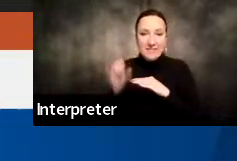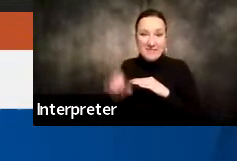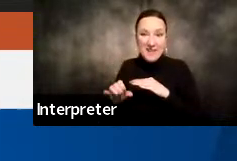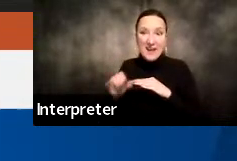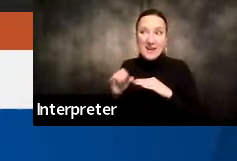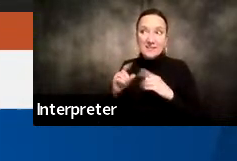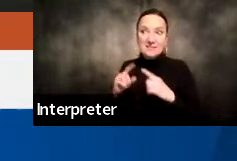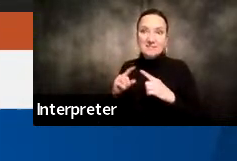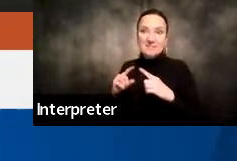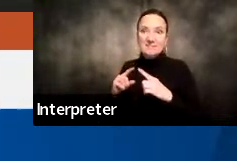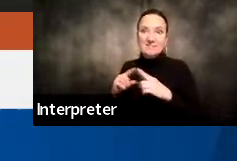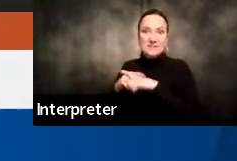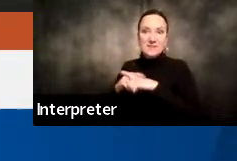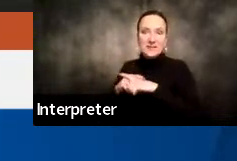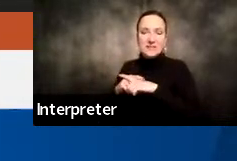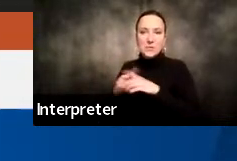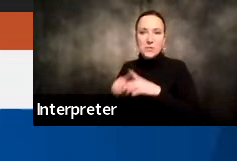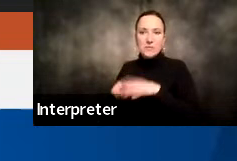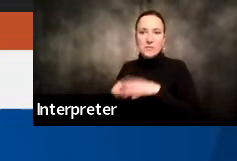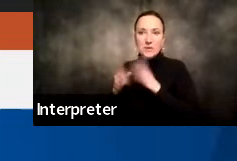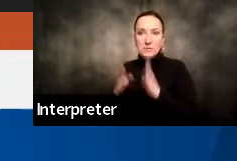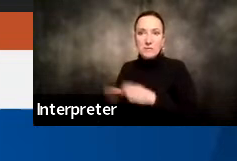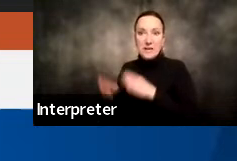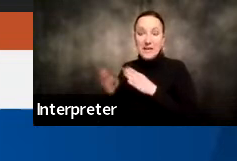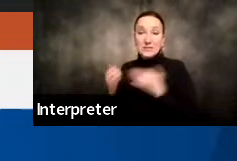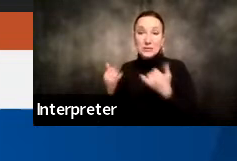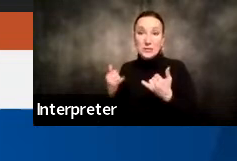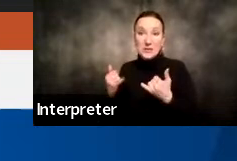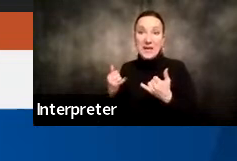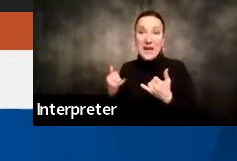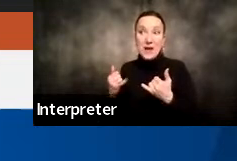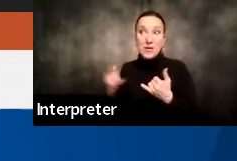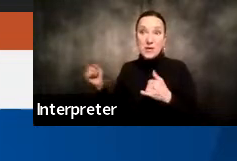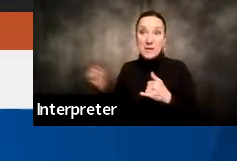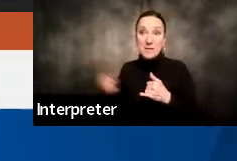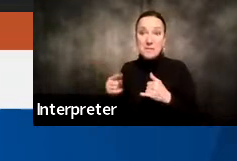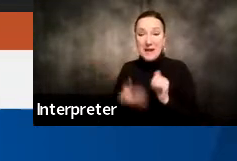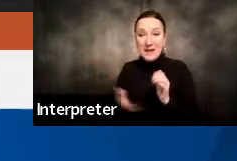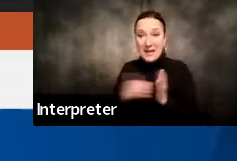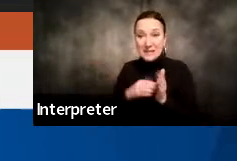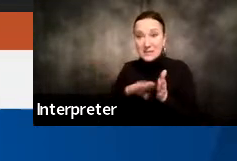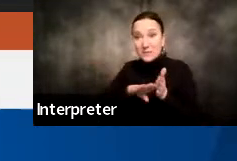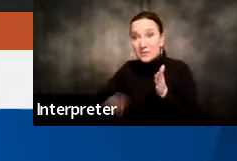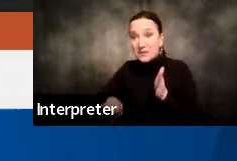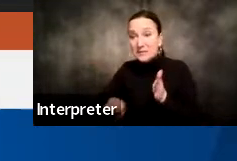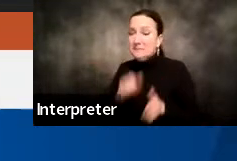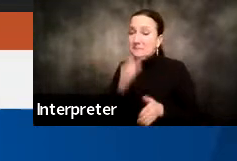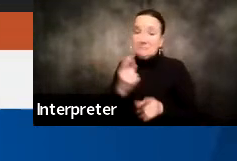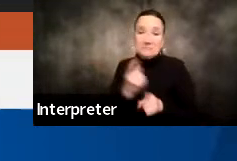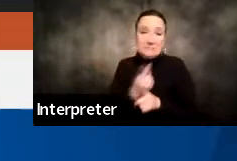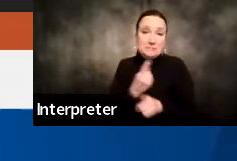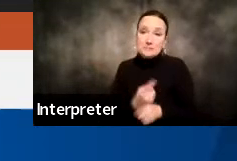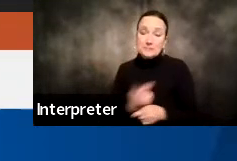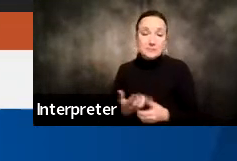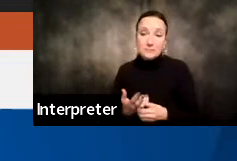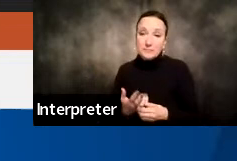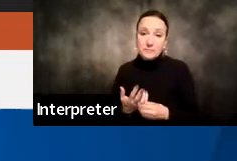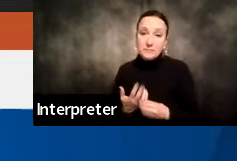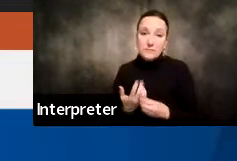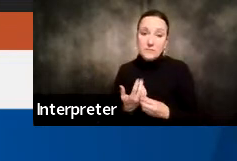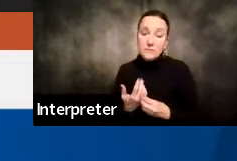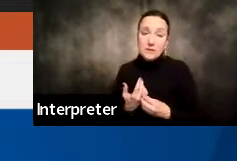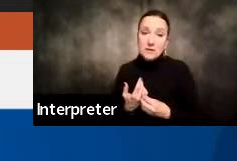initial plan. So now you're coming back and asking for relief. I think that's inappropriate.